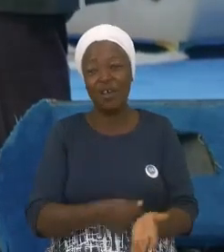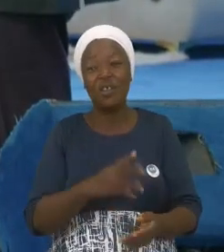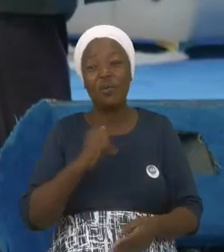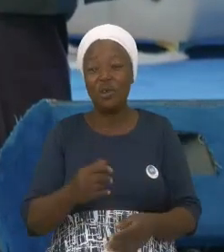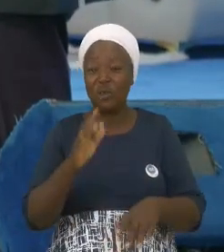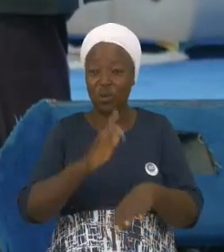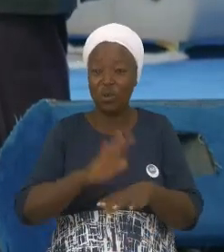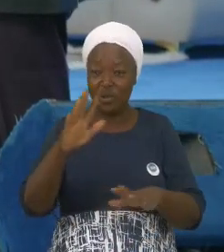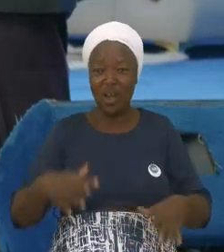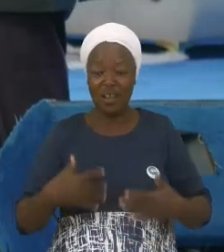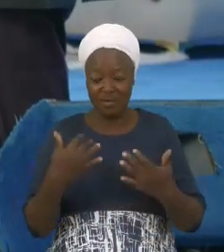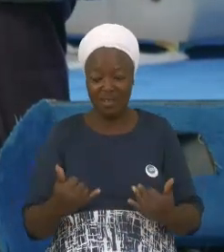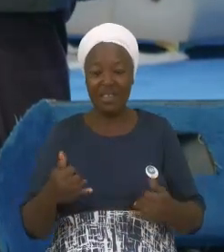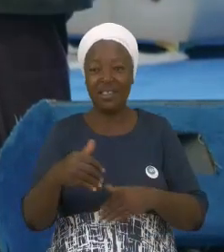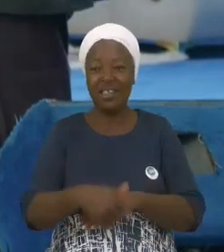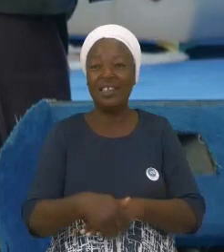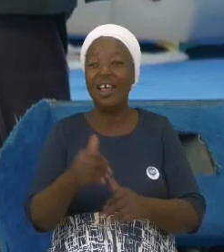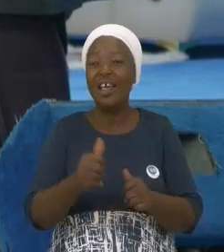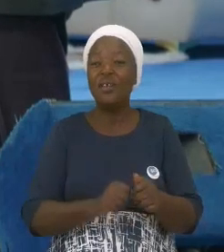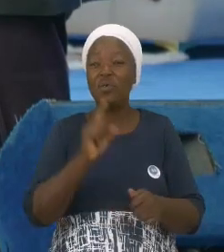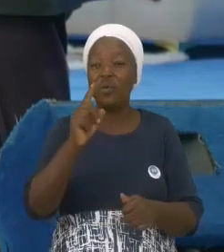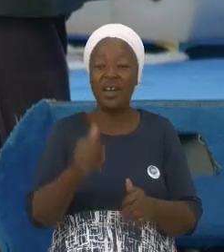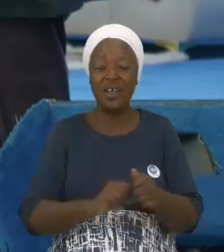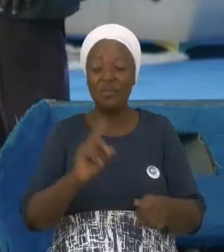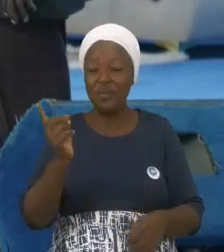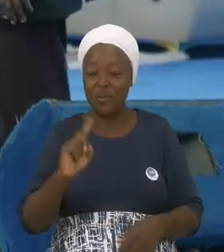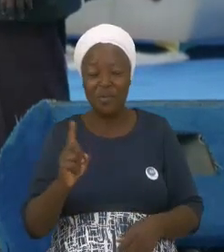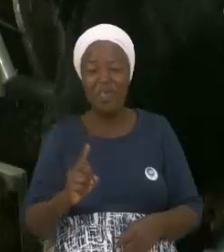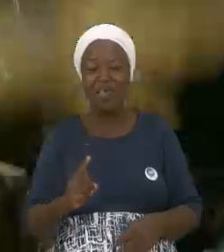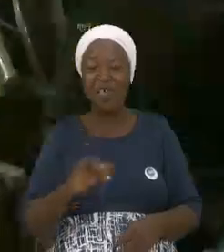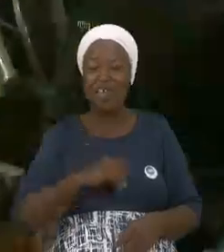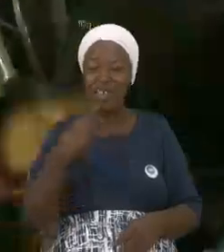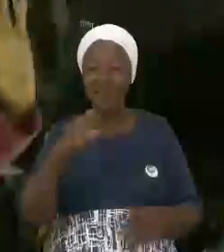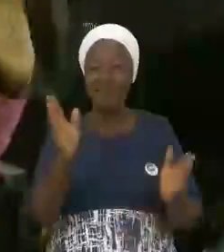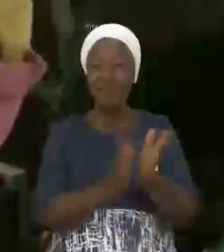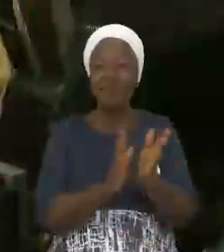you tonight, everybody everywhere, I said, praise the Lord.